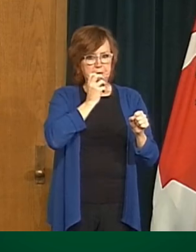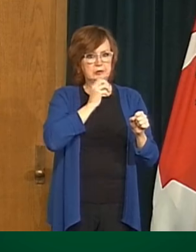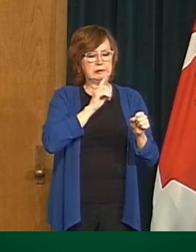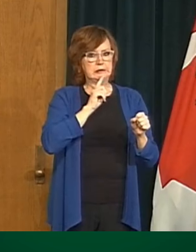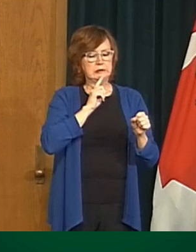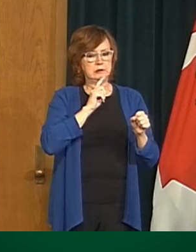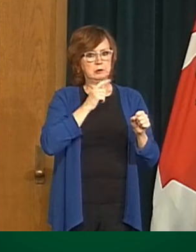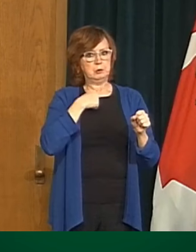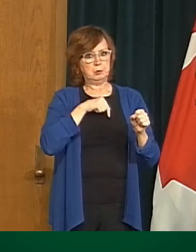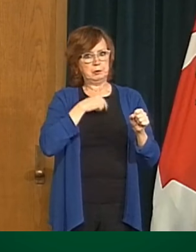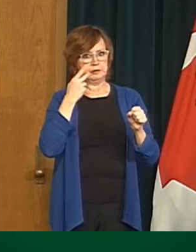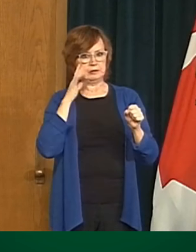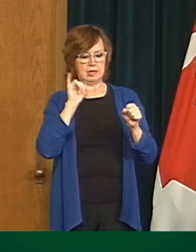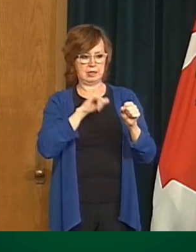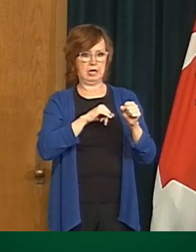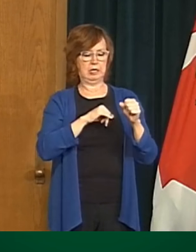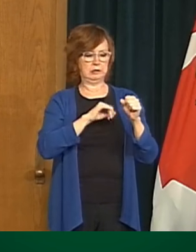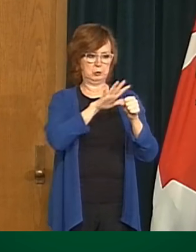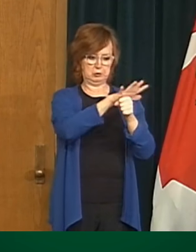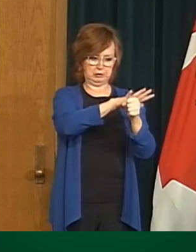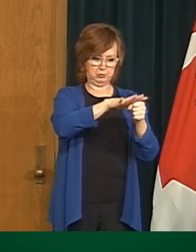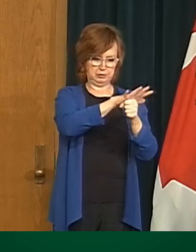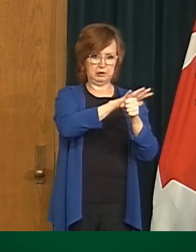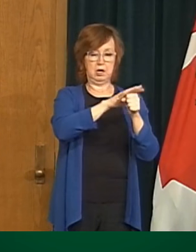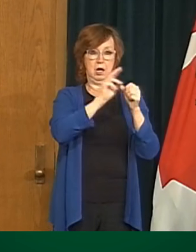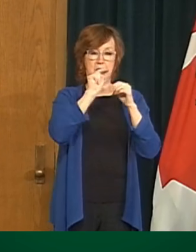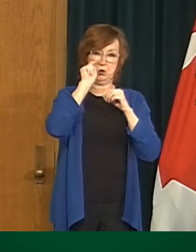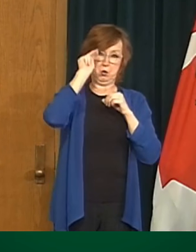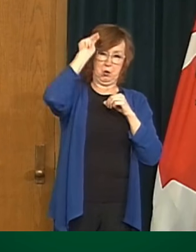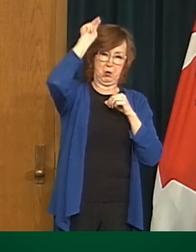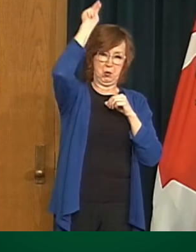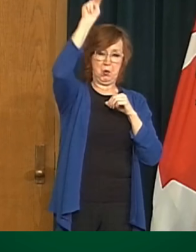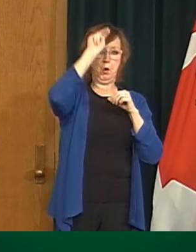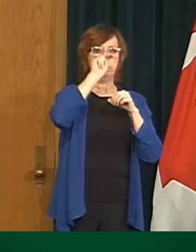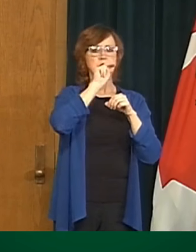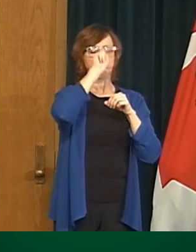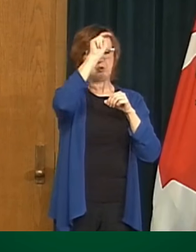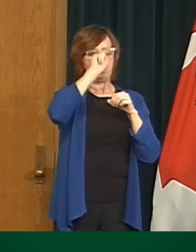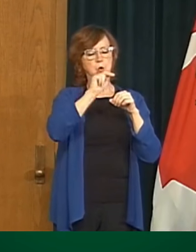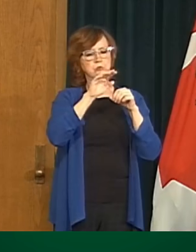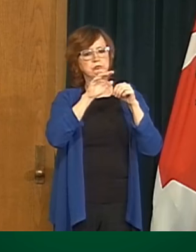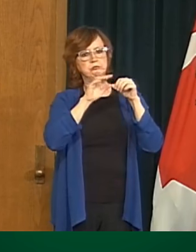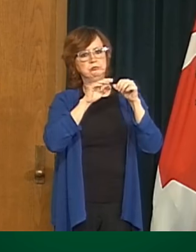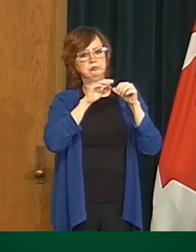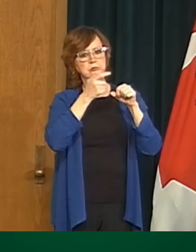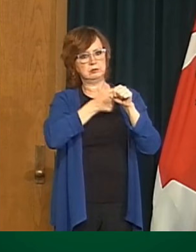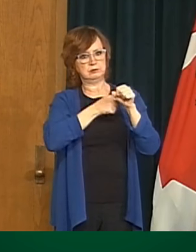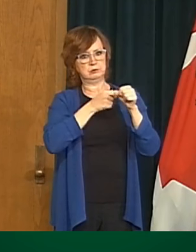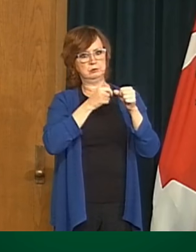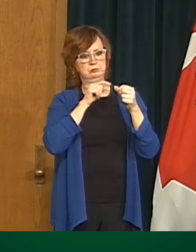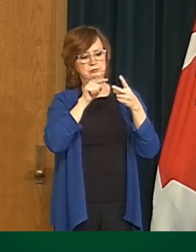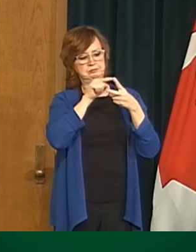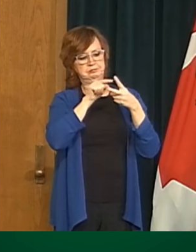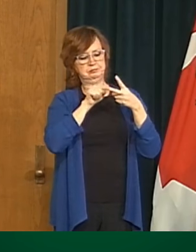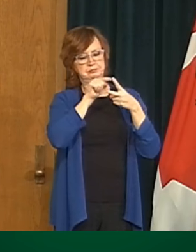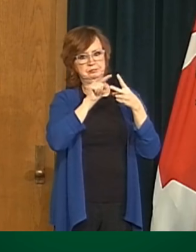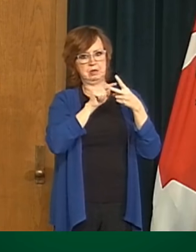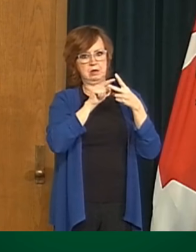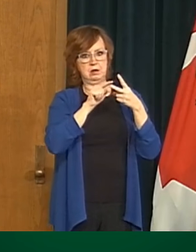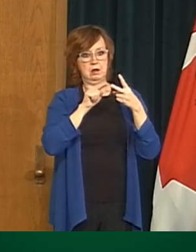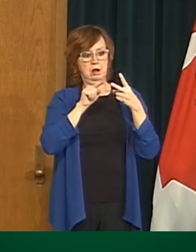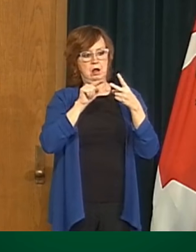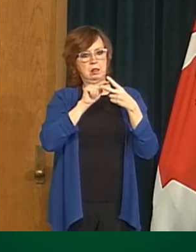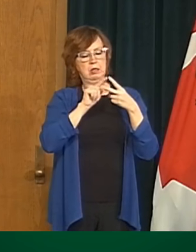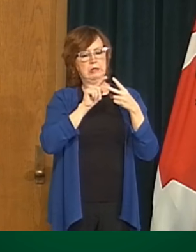that apart from the far north and the north, which is impacted due to the Lloydminster outbreak, things are pretty quiet in the